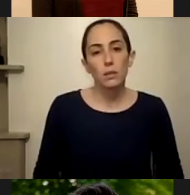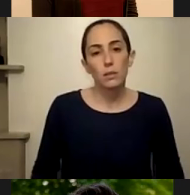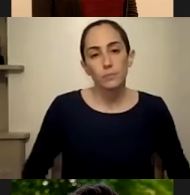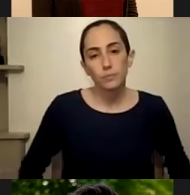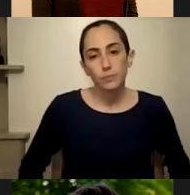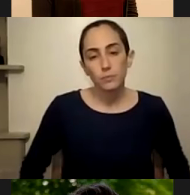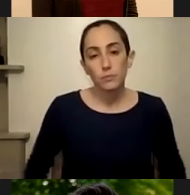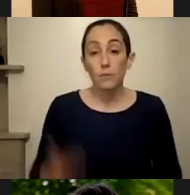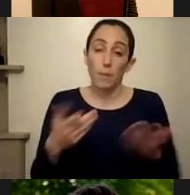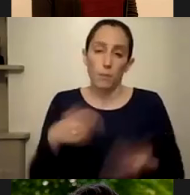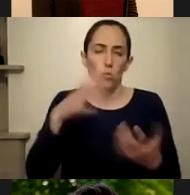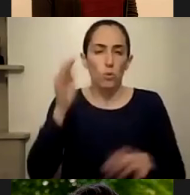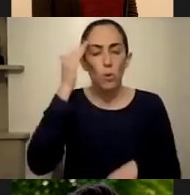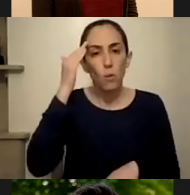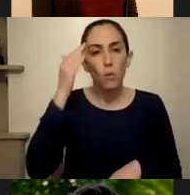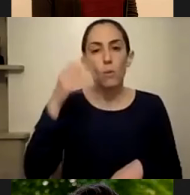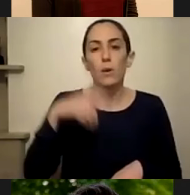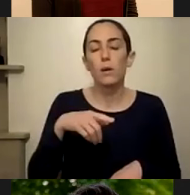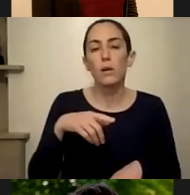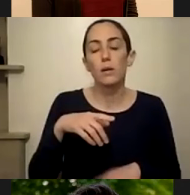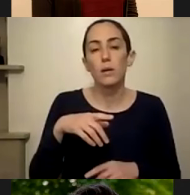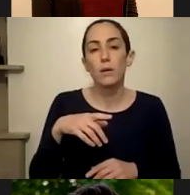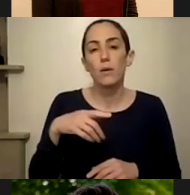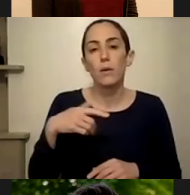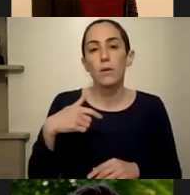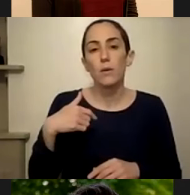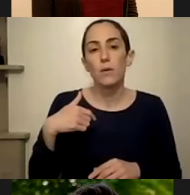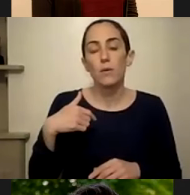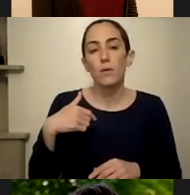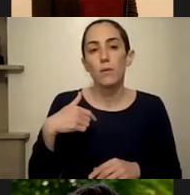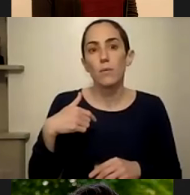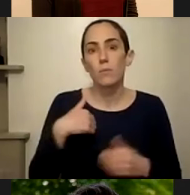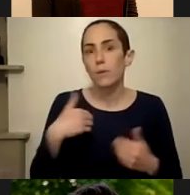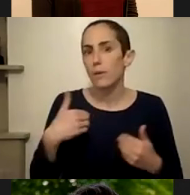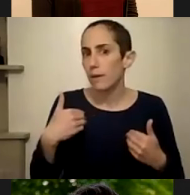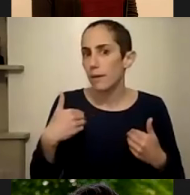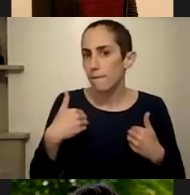As you may know that we have adult stem cells